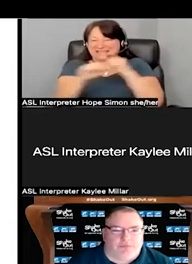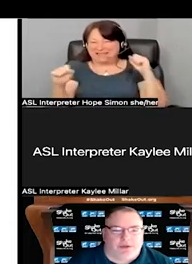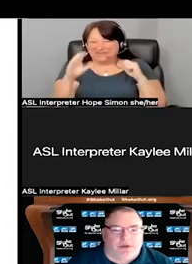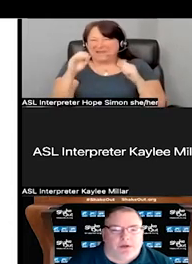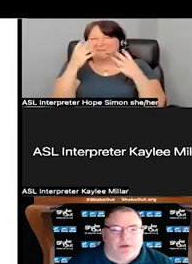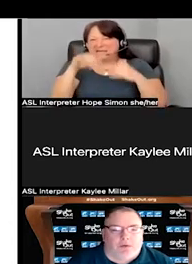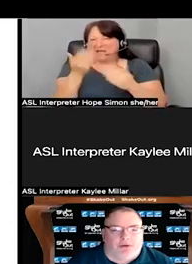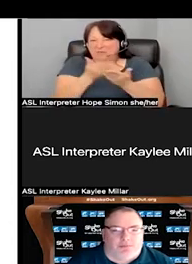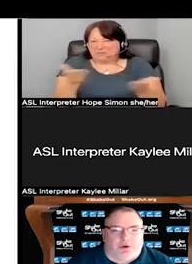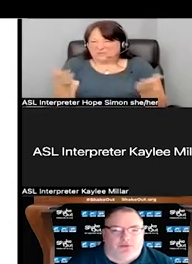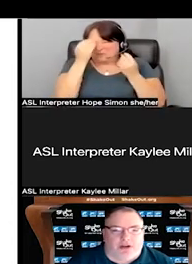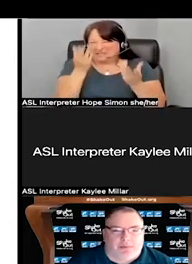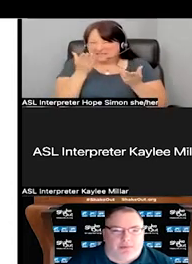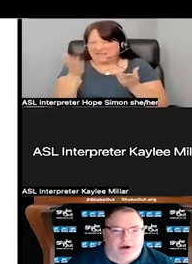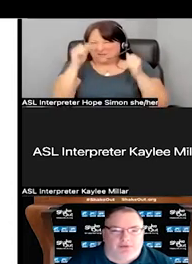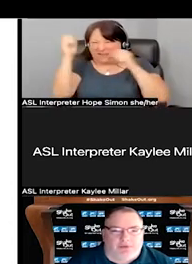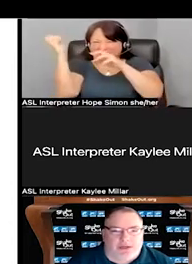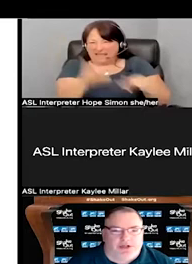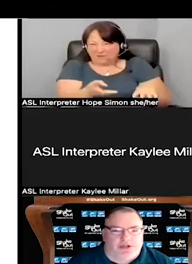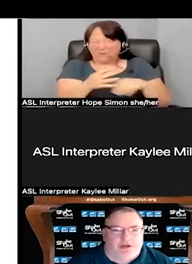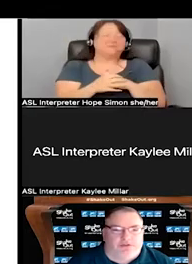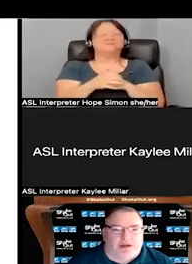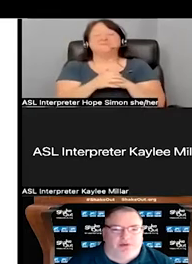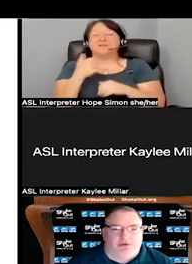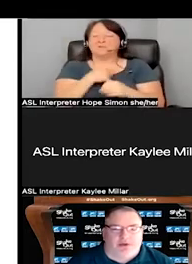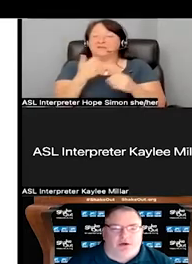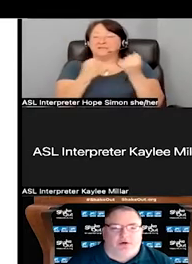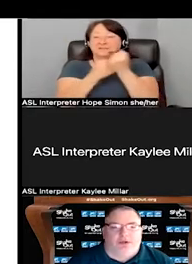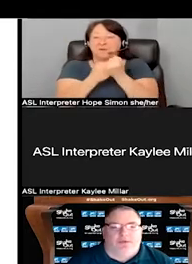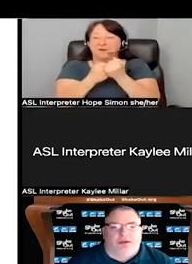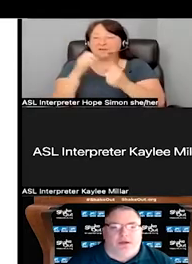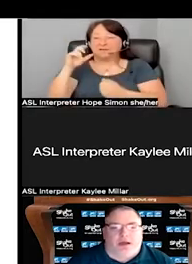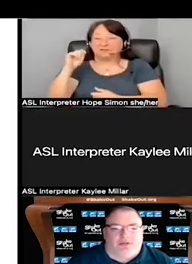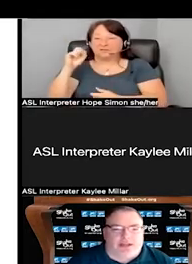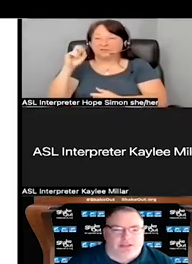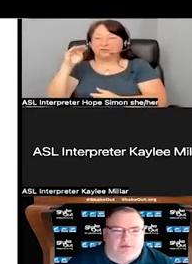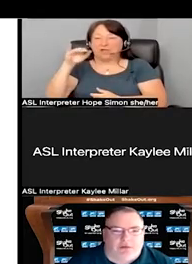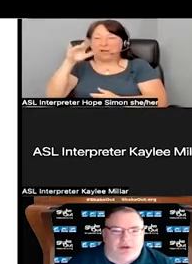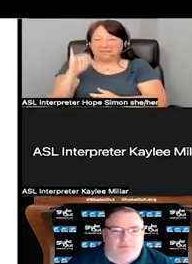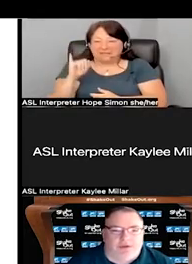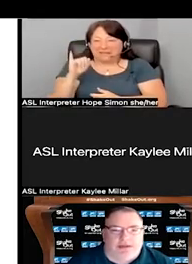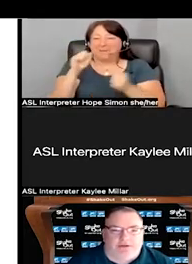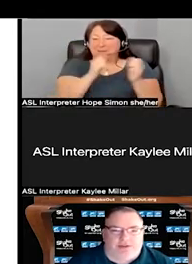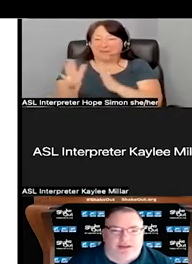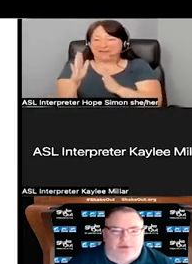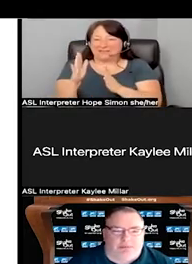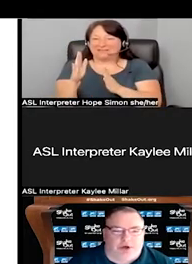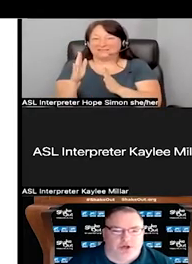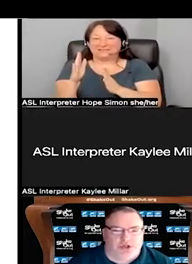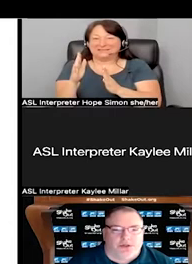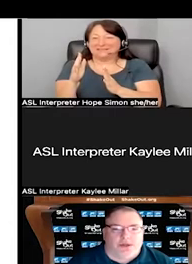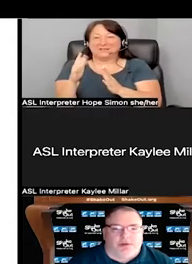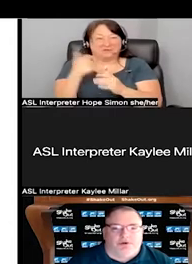download. We support Tsunami Preparedness Week each year at tsunamizone.org /California. That just happened